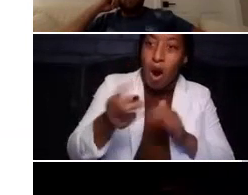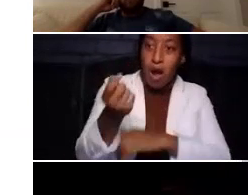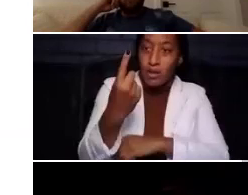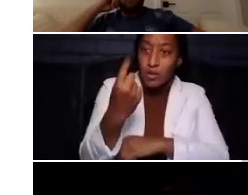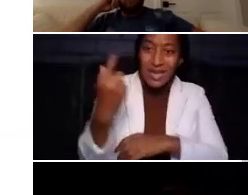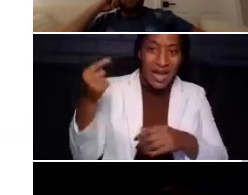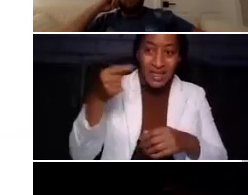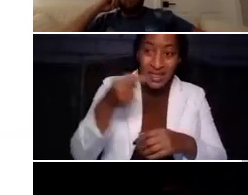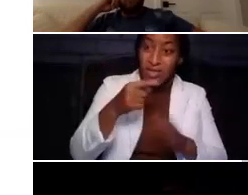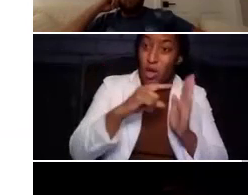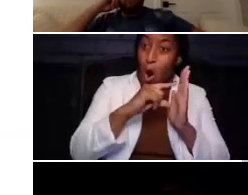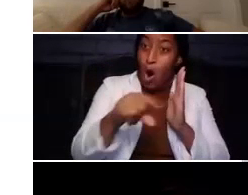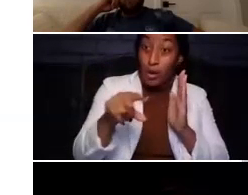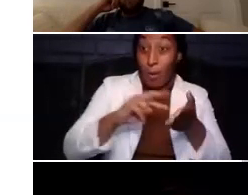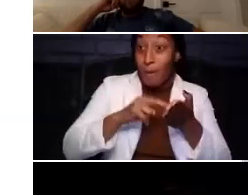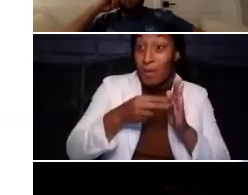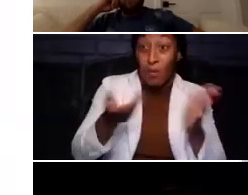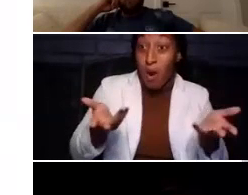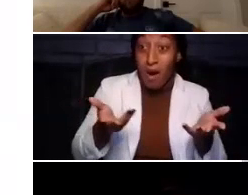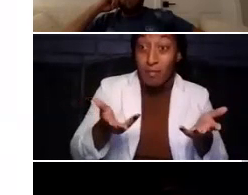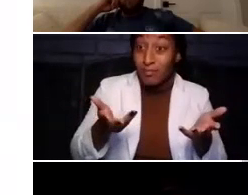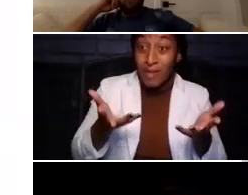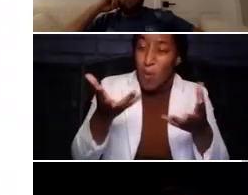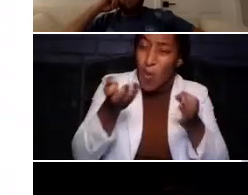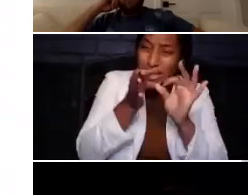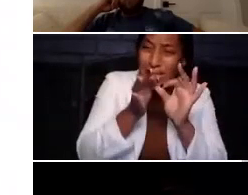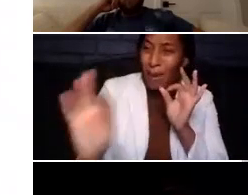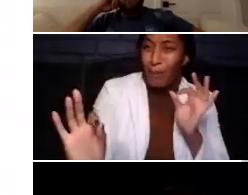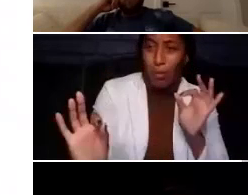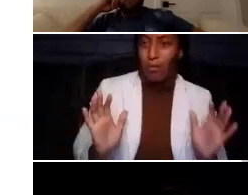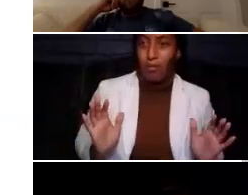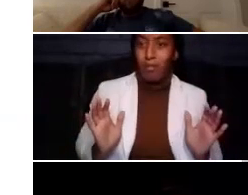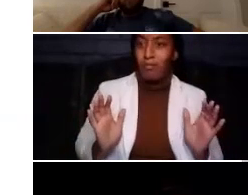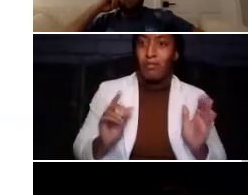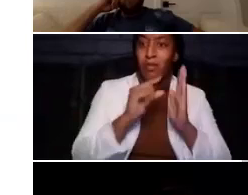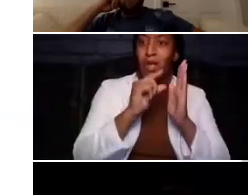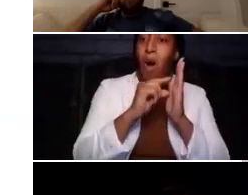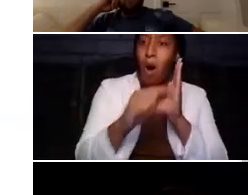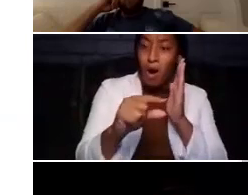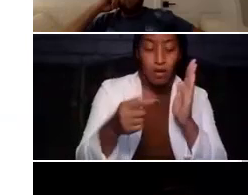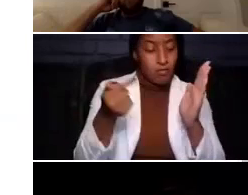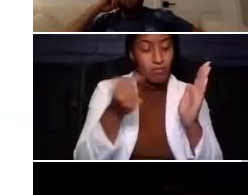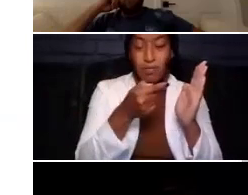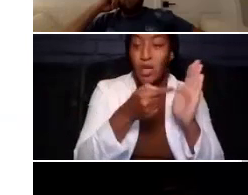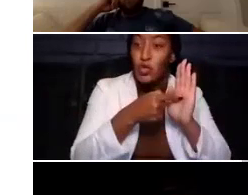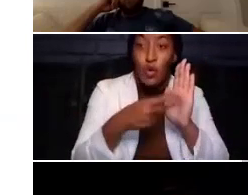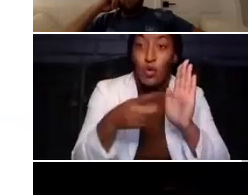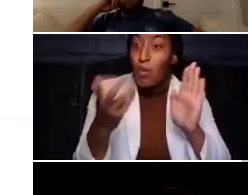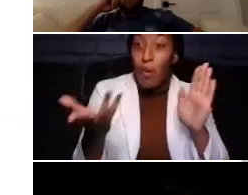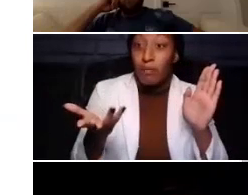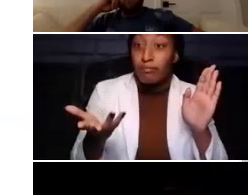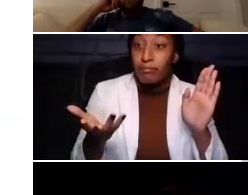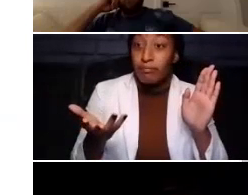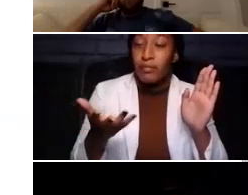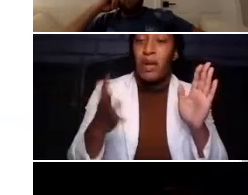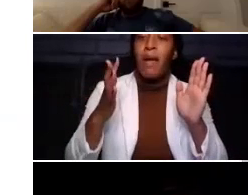a, you know, form as possible, what the article is about. Okay, break it down for me. And